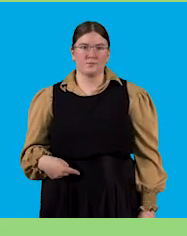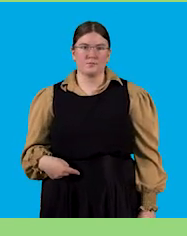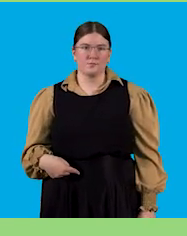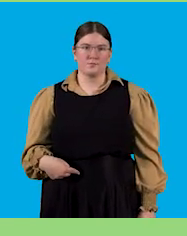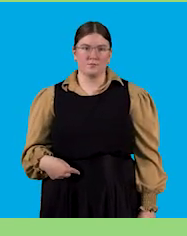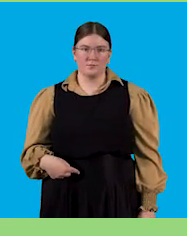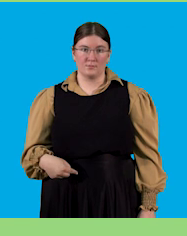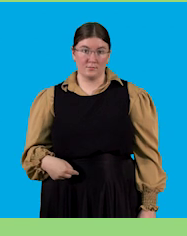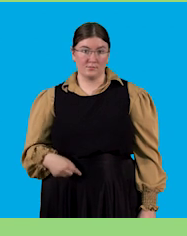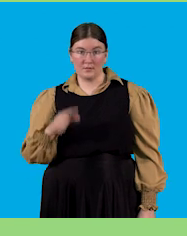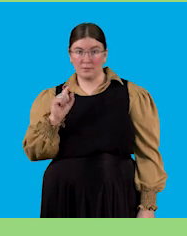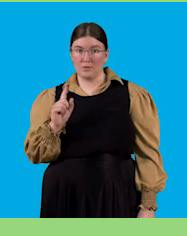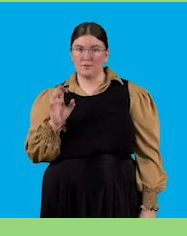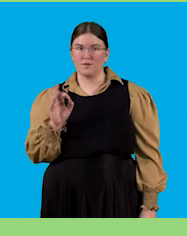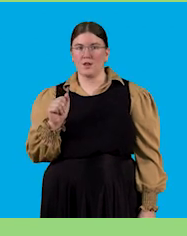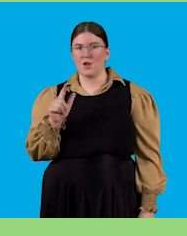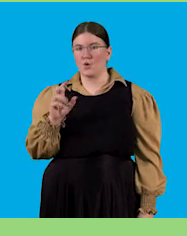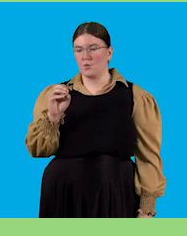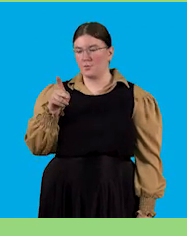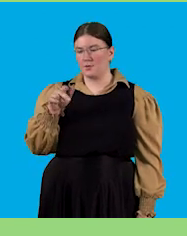the fallopian tube.